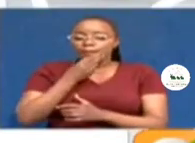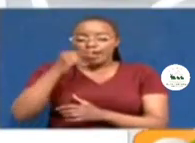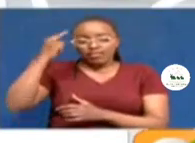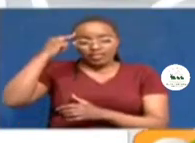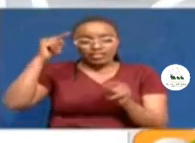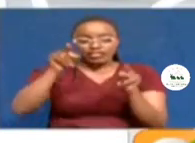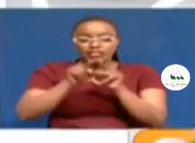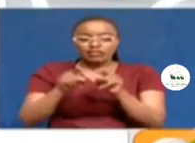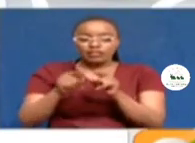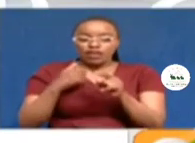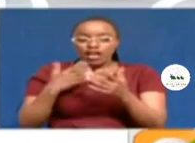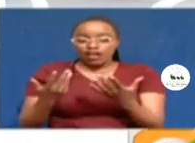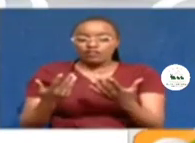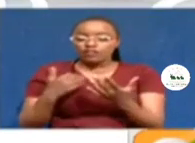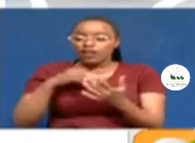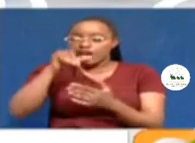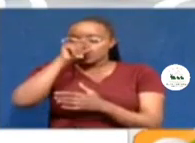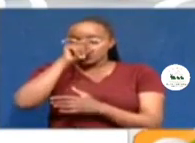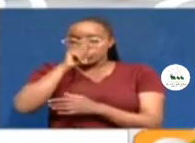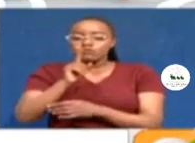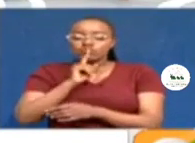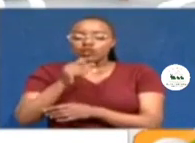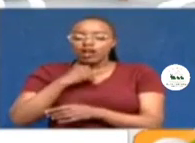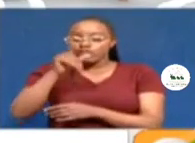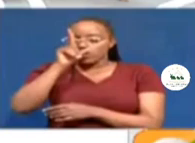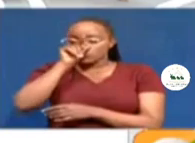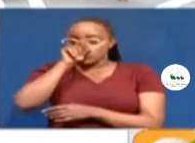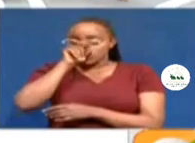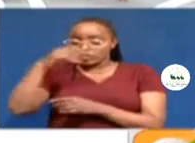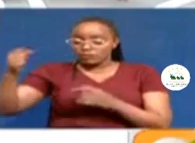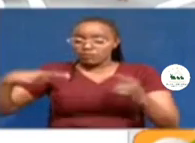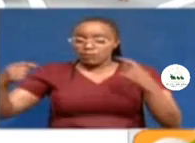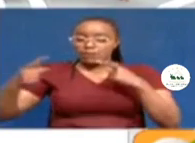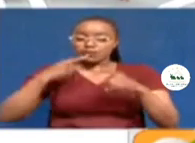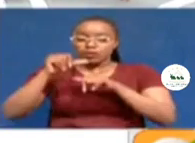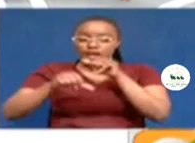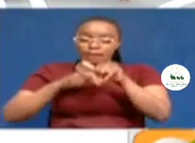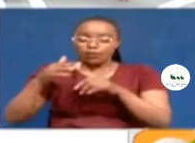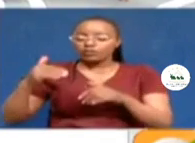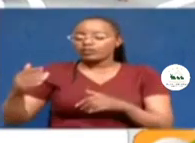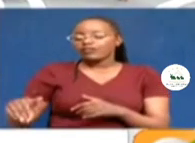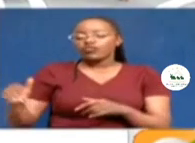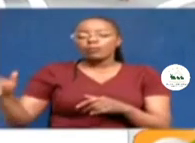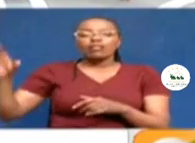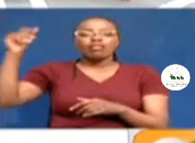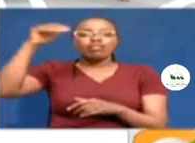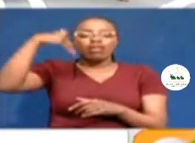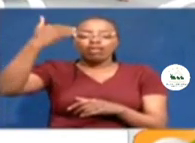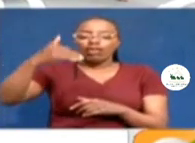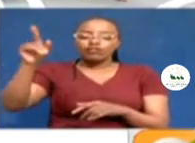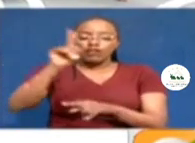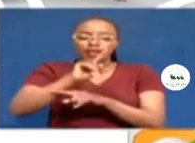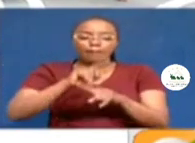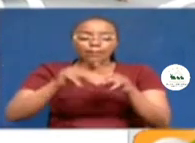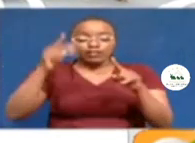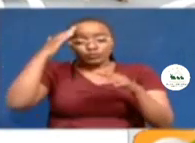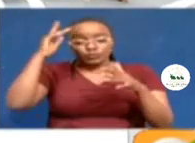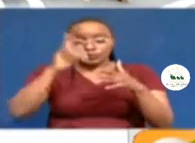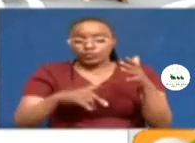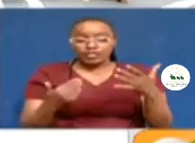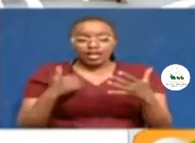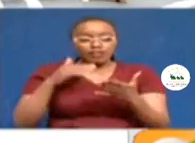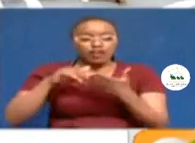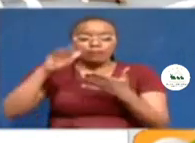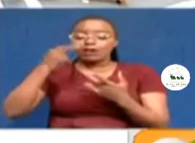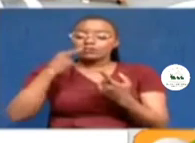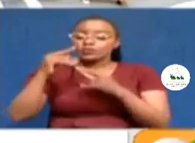think we Magic World, we have some tweets. I'm sure the tweets are coming in so thick. We can talk about this all day. Absolutely. Every day. But you know what? There's